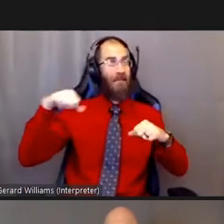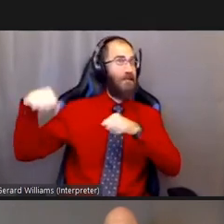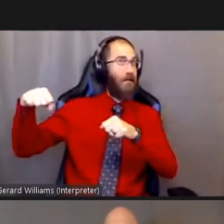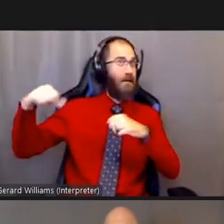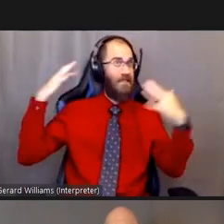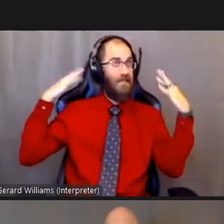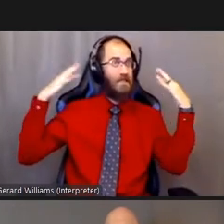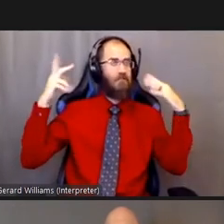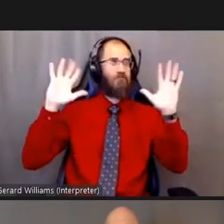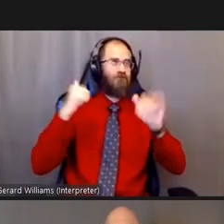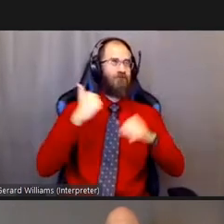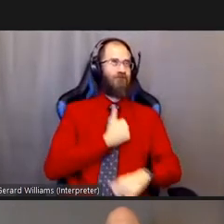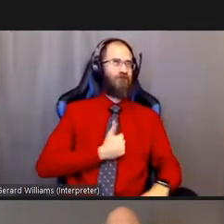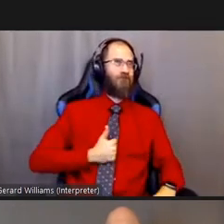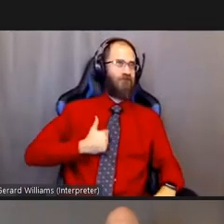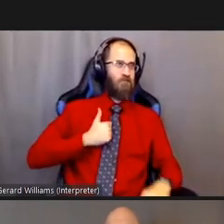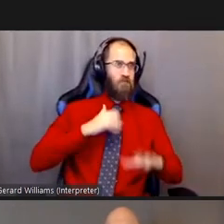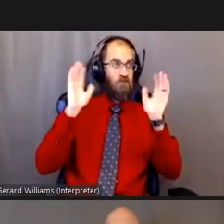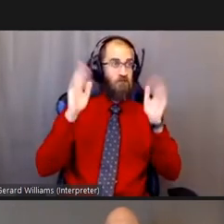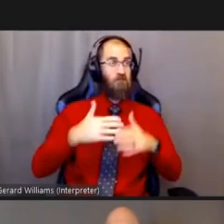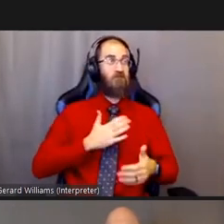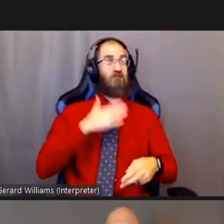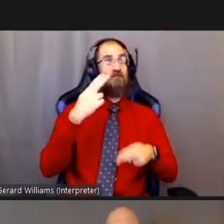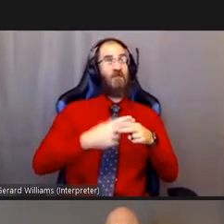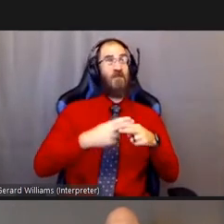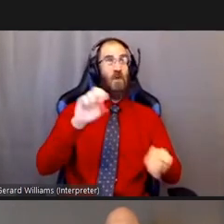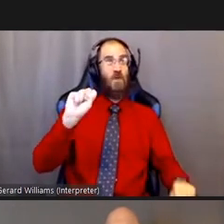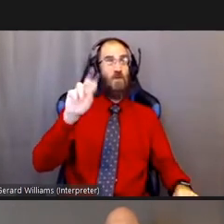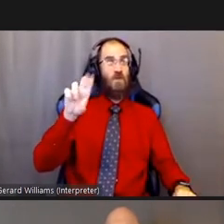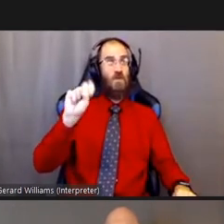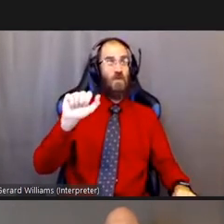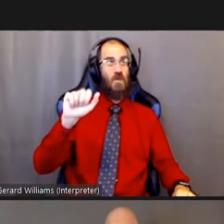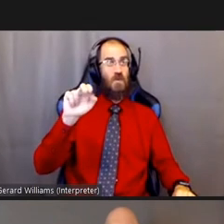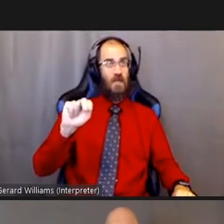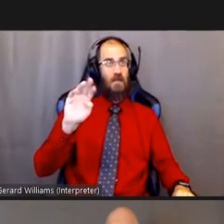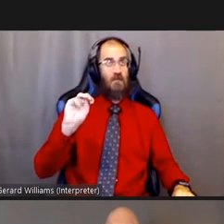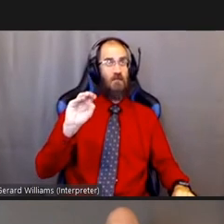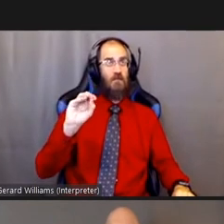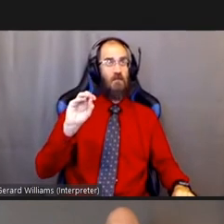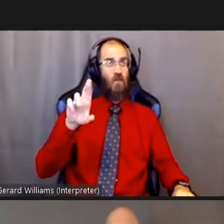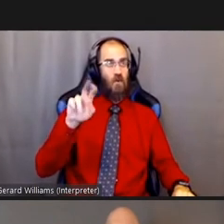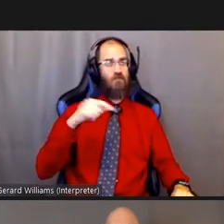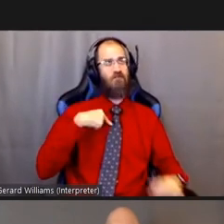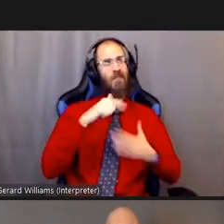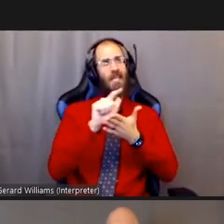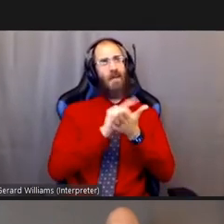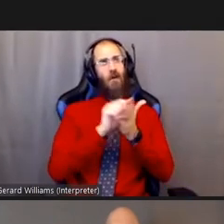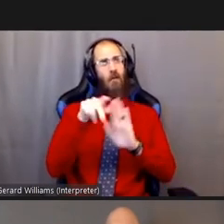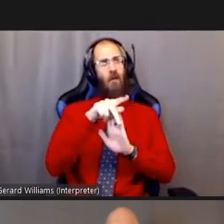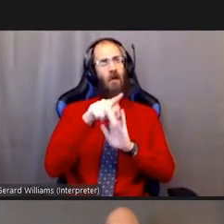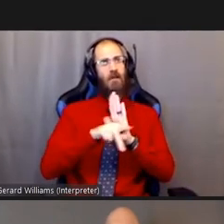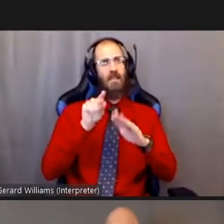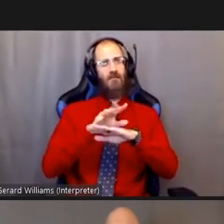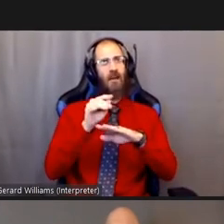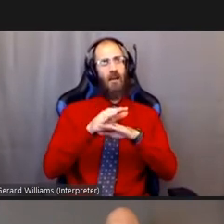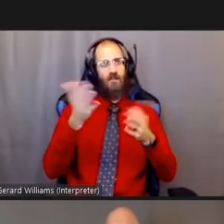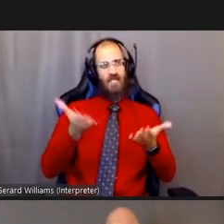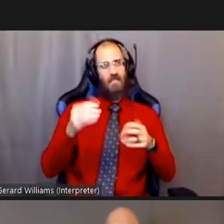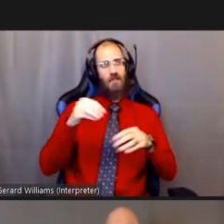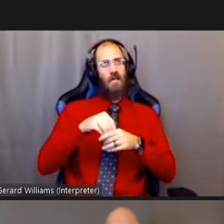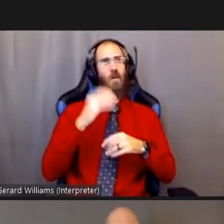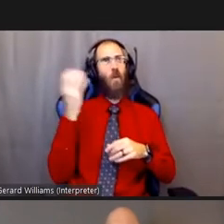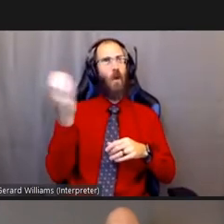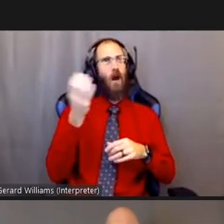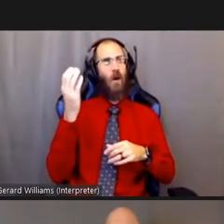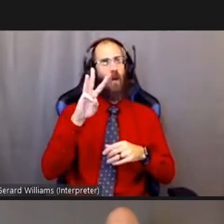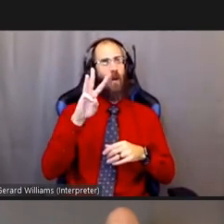presentation. Again, my name is Susan Mort. I'm a legal and policy advisor in the Wireless Bureau here at the FCC.